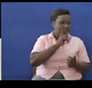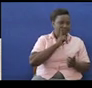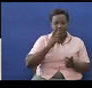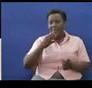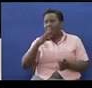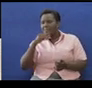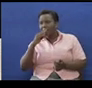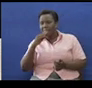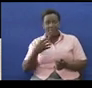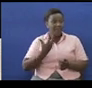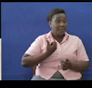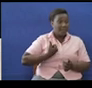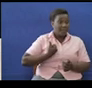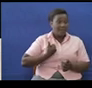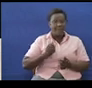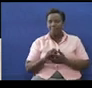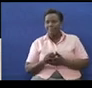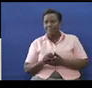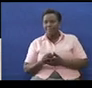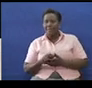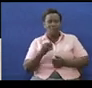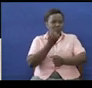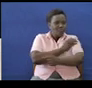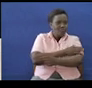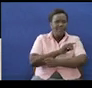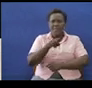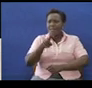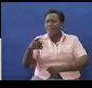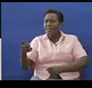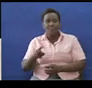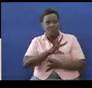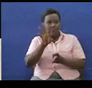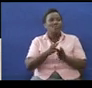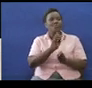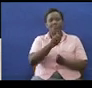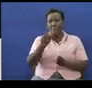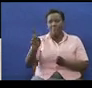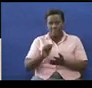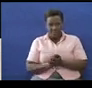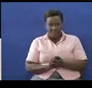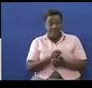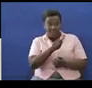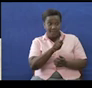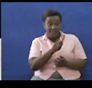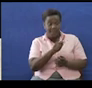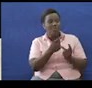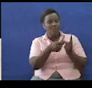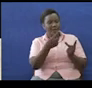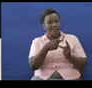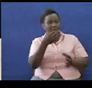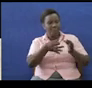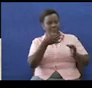simply count it. Maybe there is a father, mother, sisters, young brothers, cousins, and whoever is in the